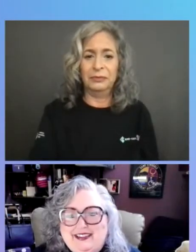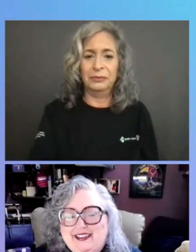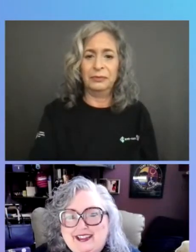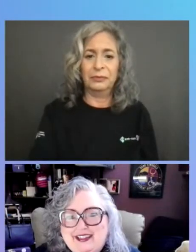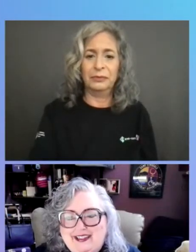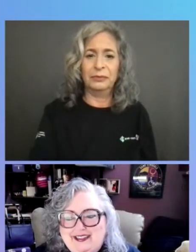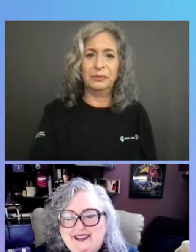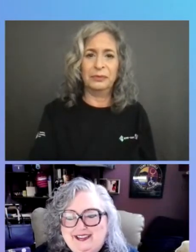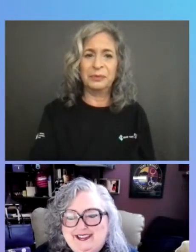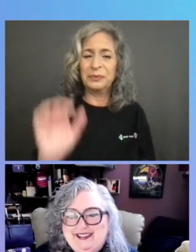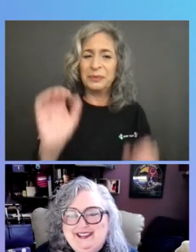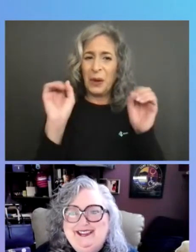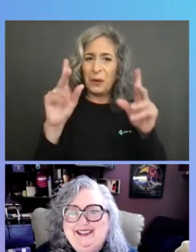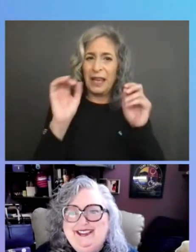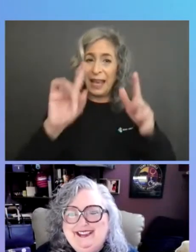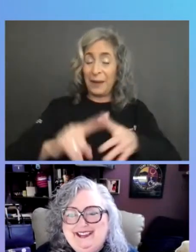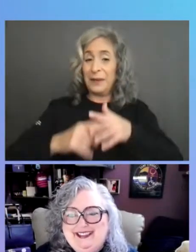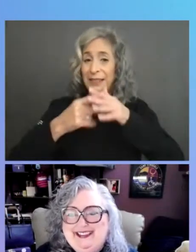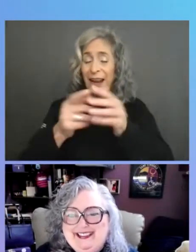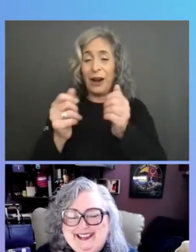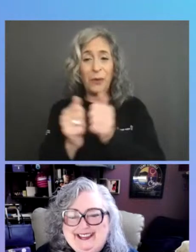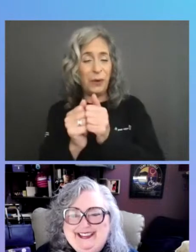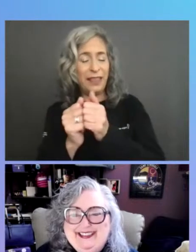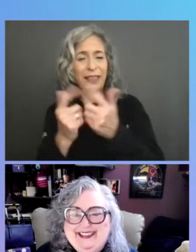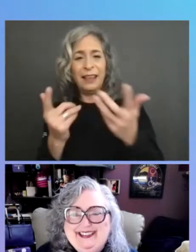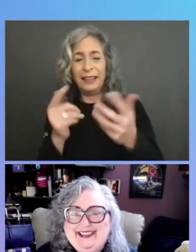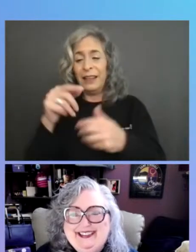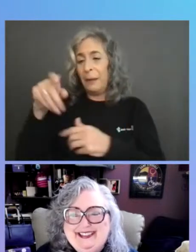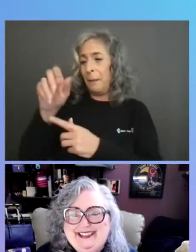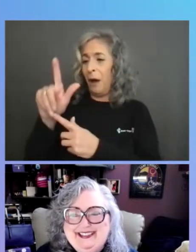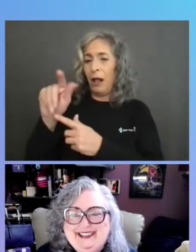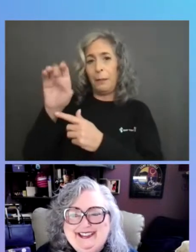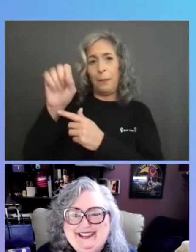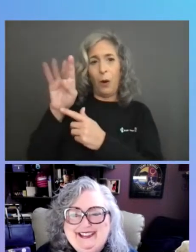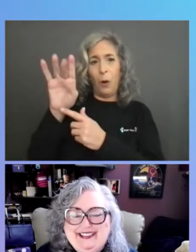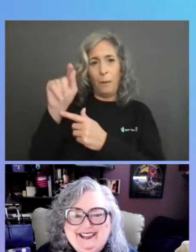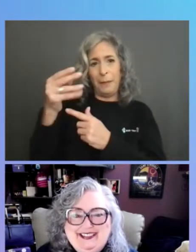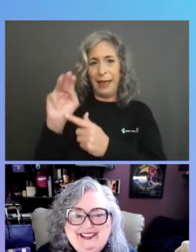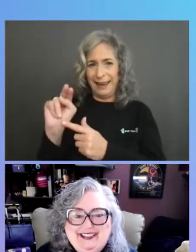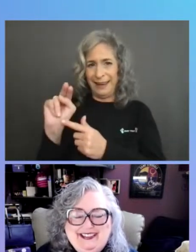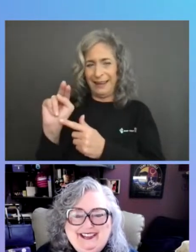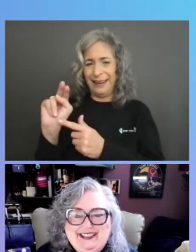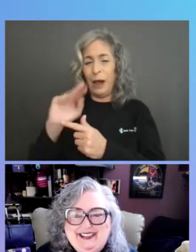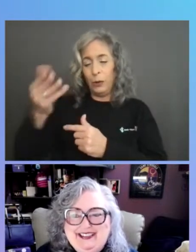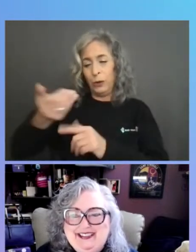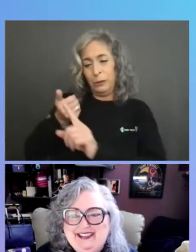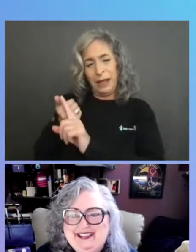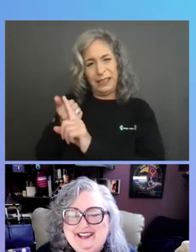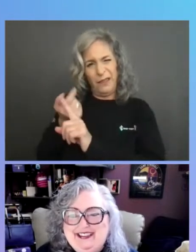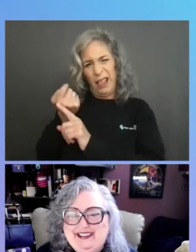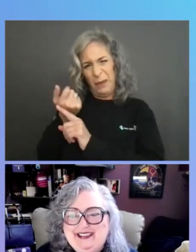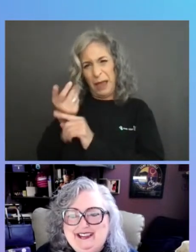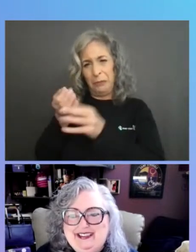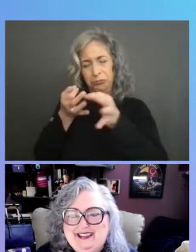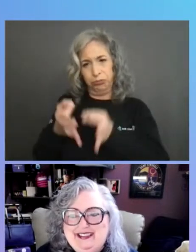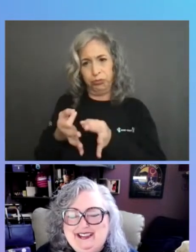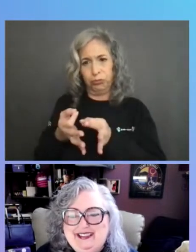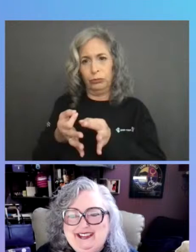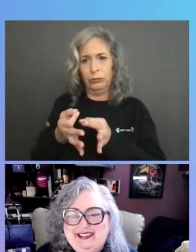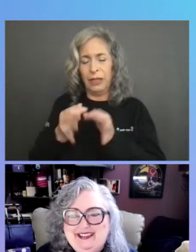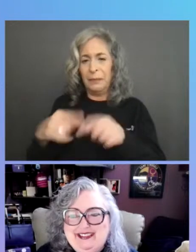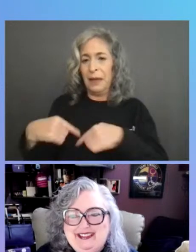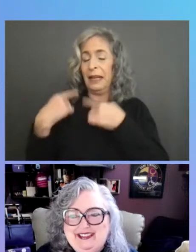All right. I'm going to get us started just with, this is Paul Bohman, and I'll introduce myself just a little bit. I've been